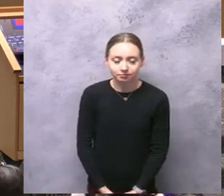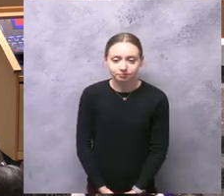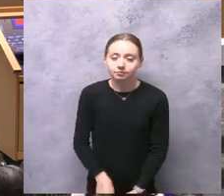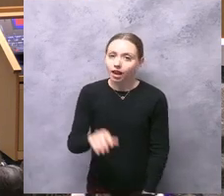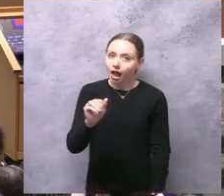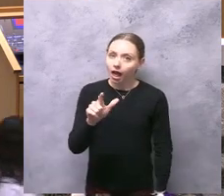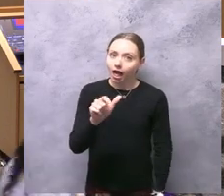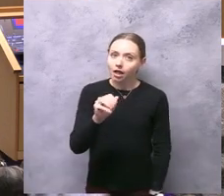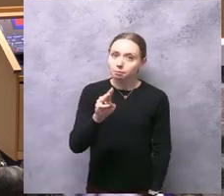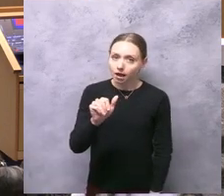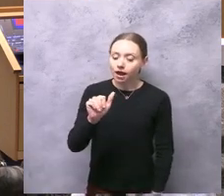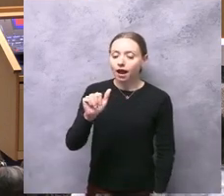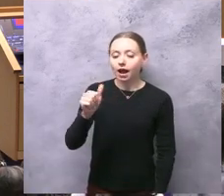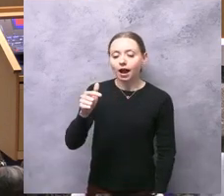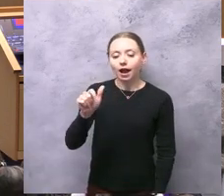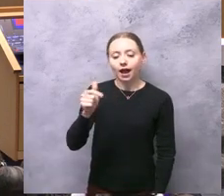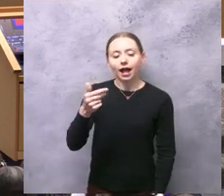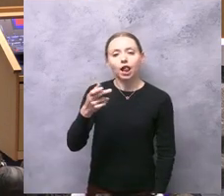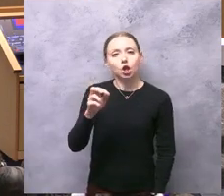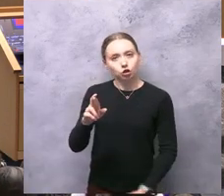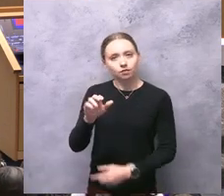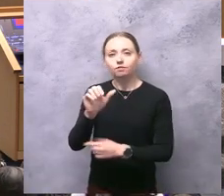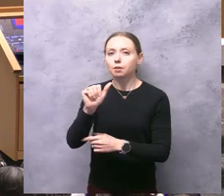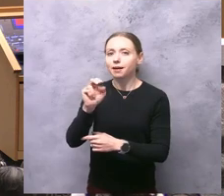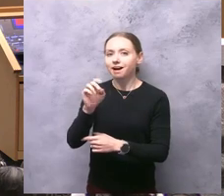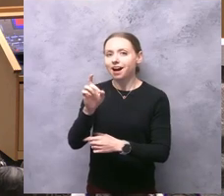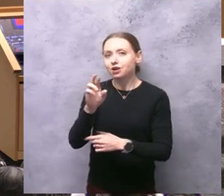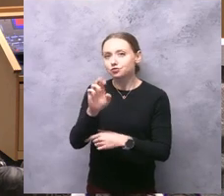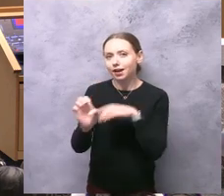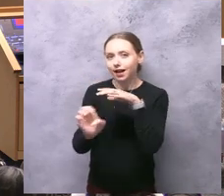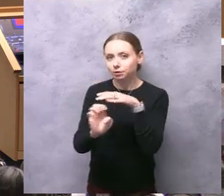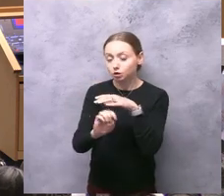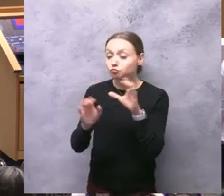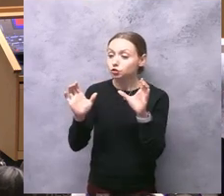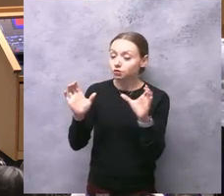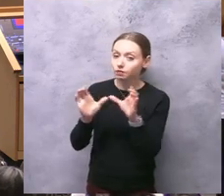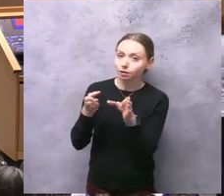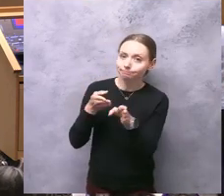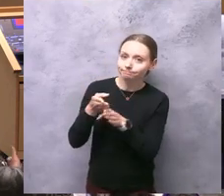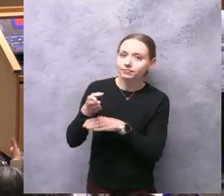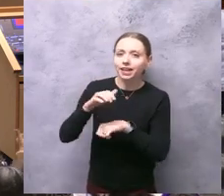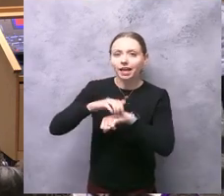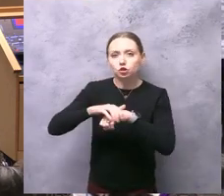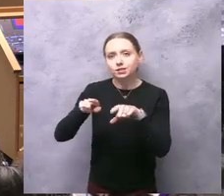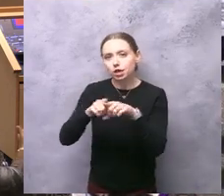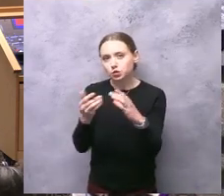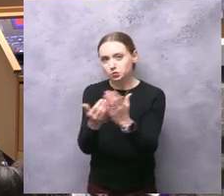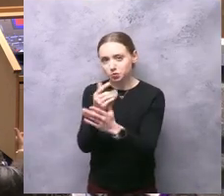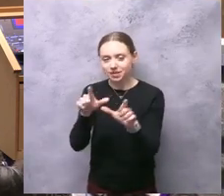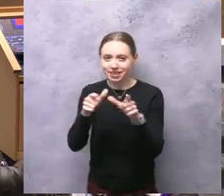Alma Gallagher from Andre Elementary, certified as English as a New Language.